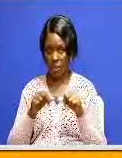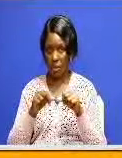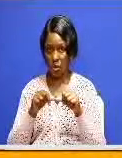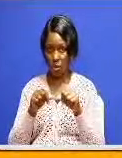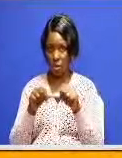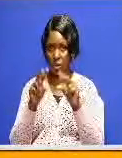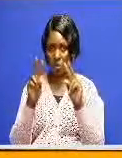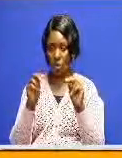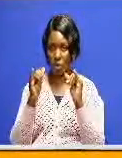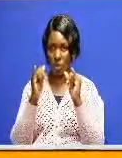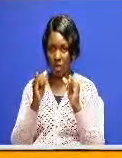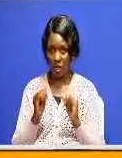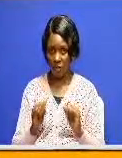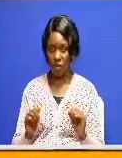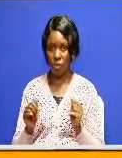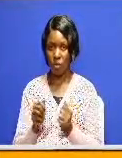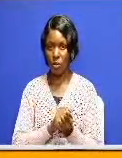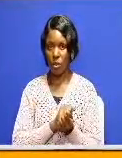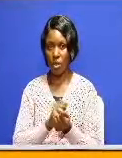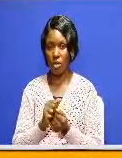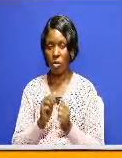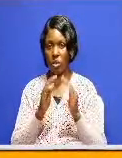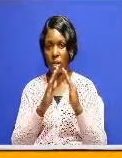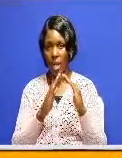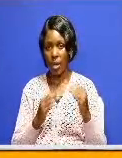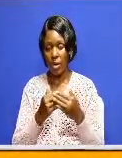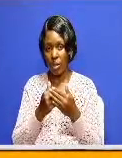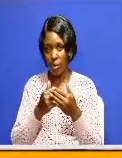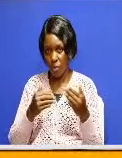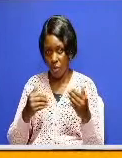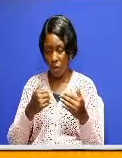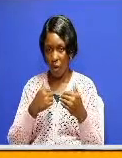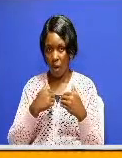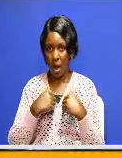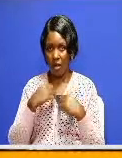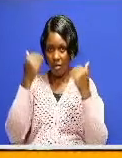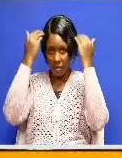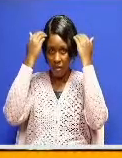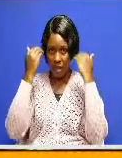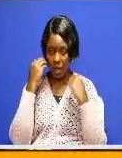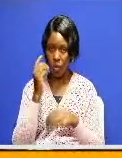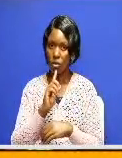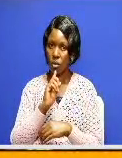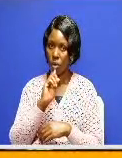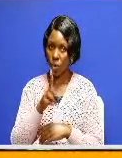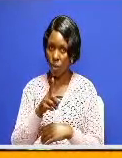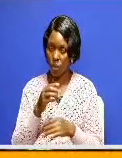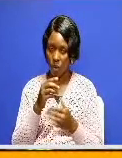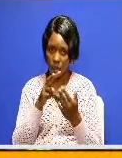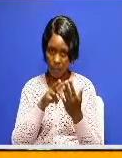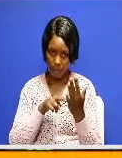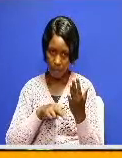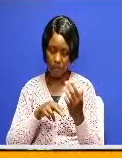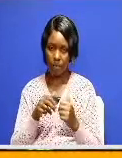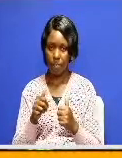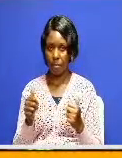na Kenya kedro dalirwa kwawe hatembite kwa mukira ko tondas na witegera. I would want to suggest, because I know